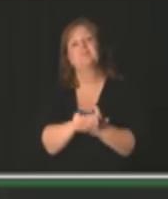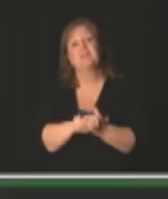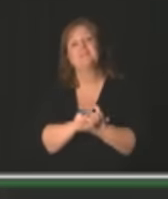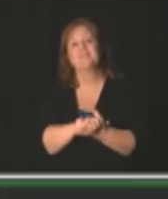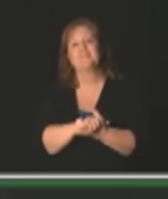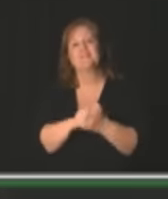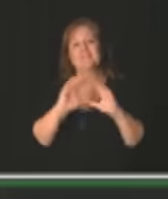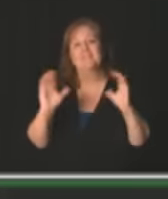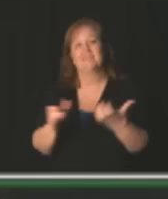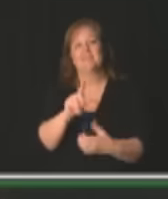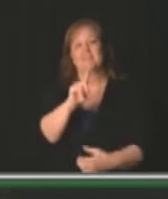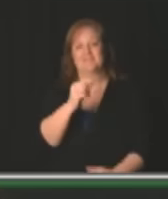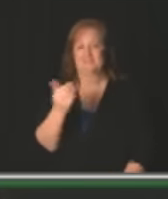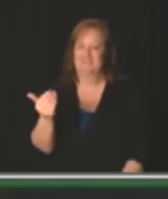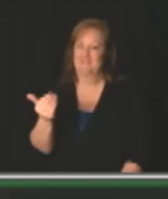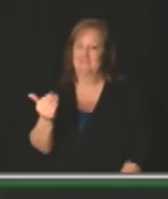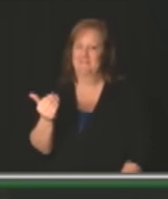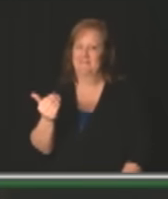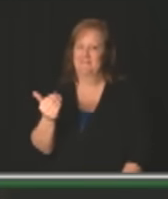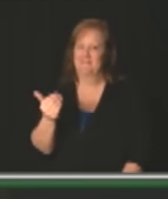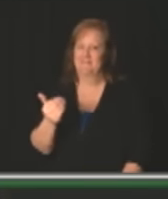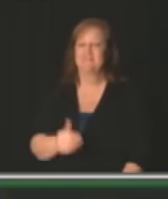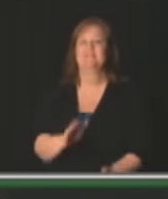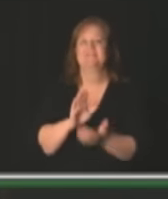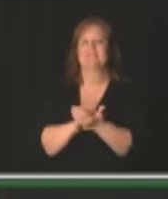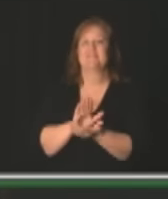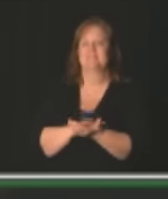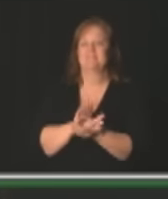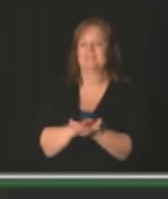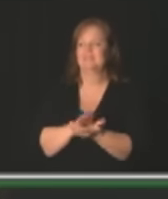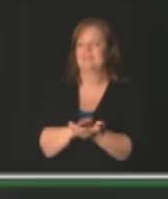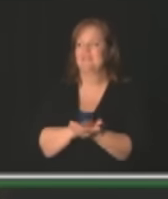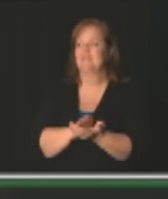Congratulations, class of 2015.